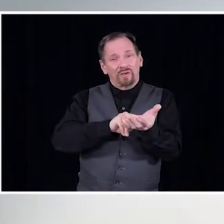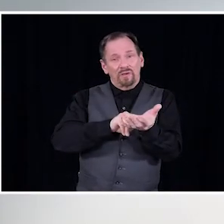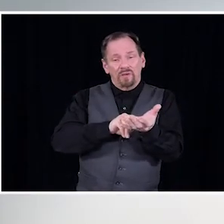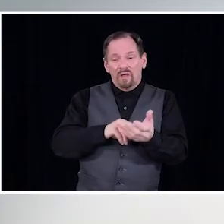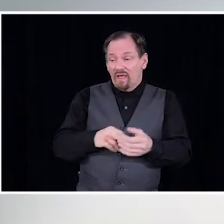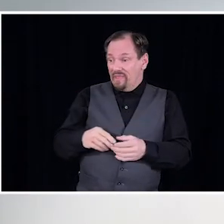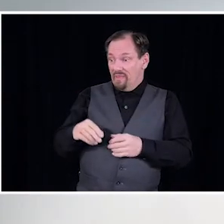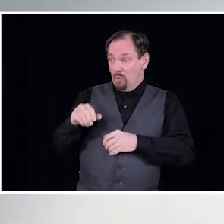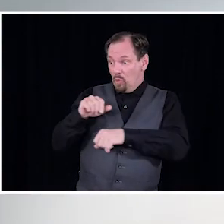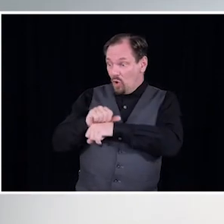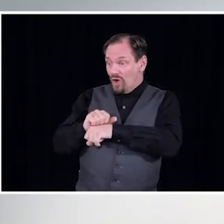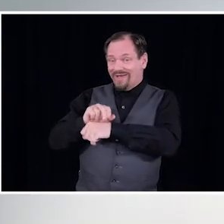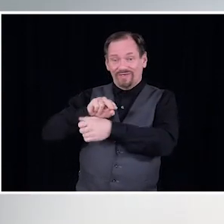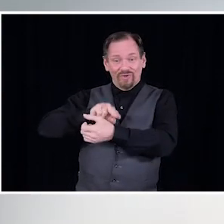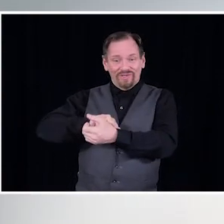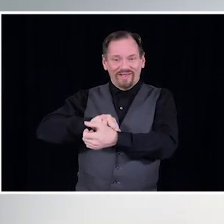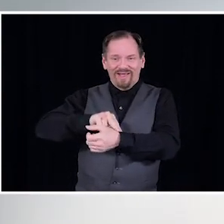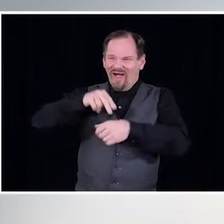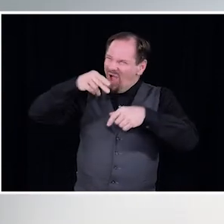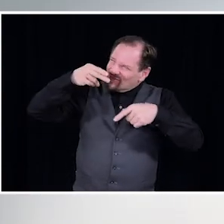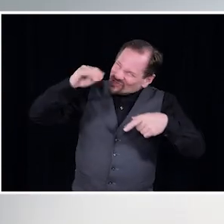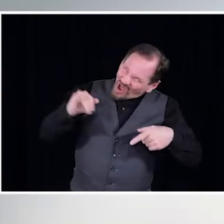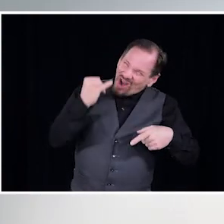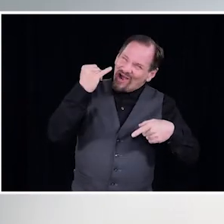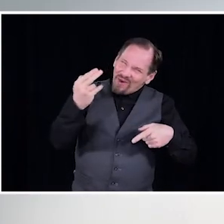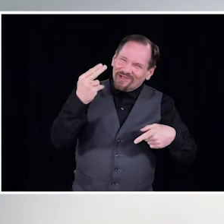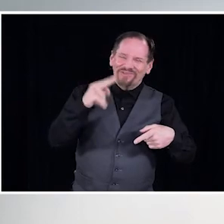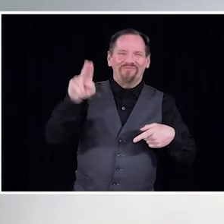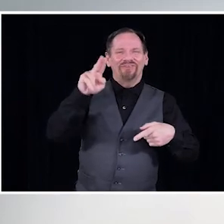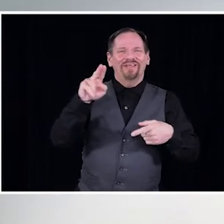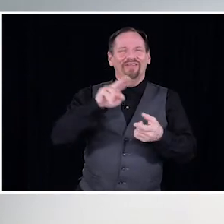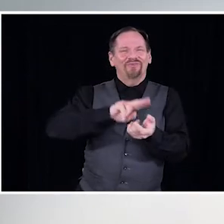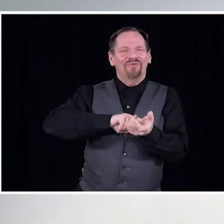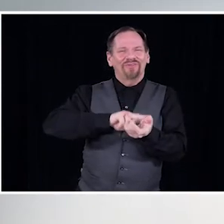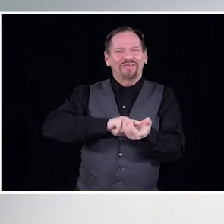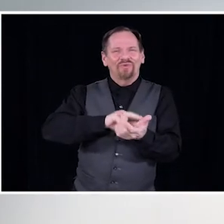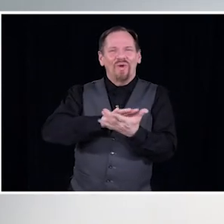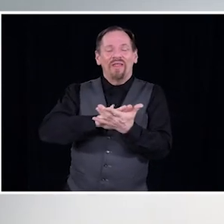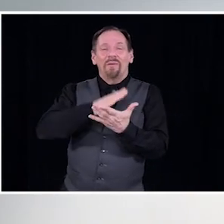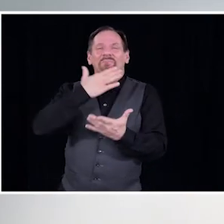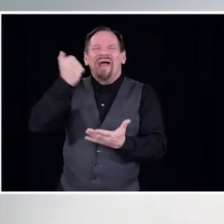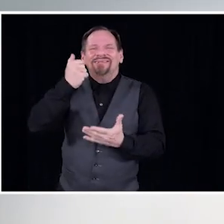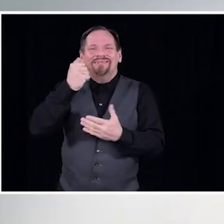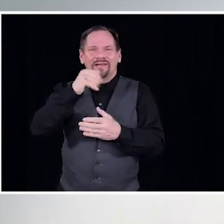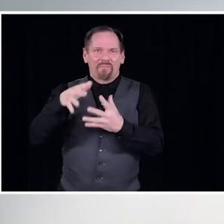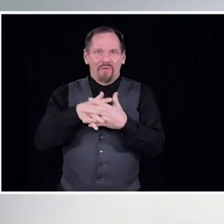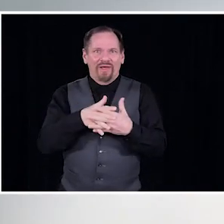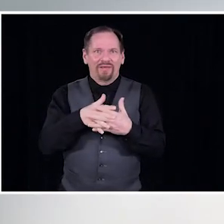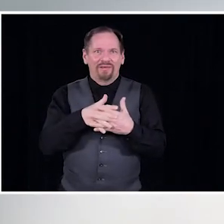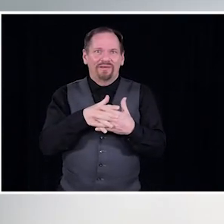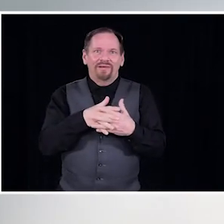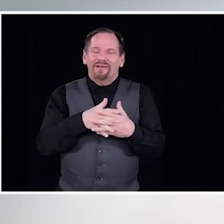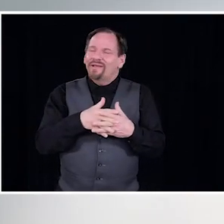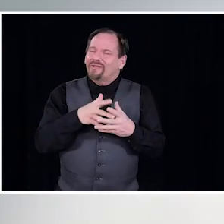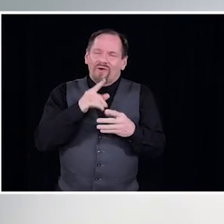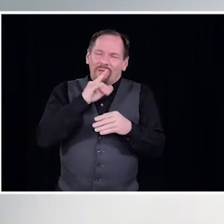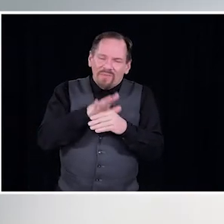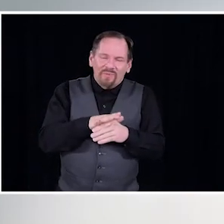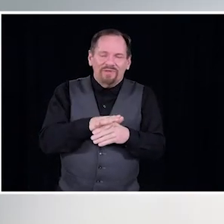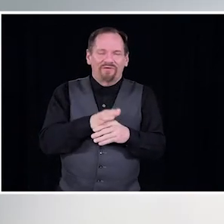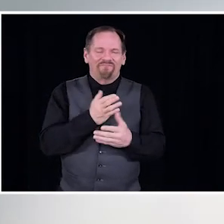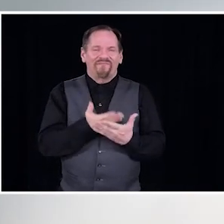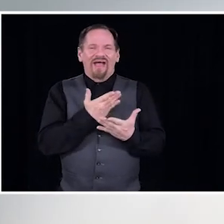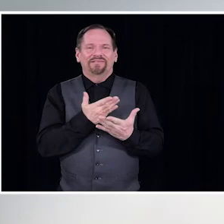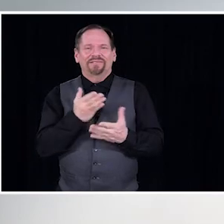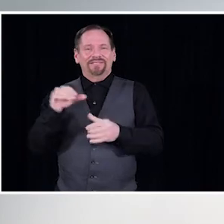at Hopkins, the best nursing school in the nation, are more important than ever. Your commitment to facts,